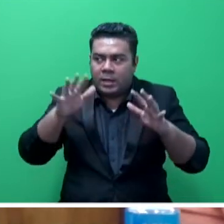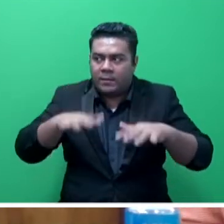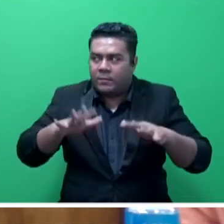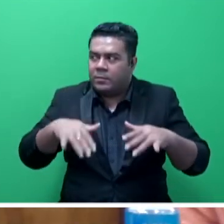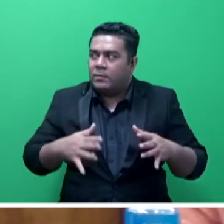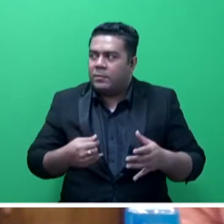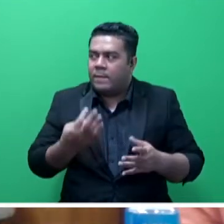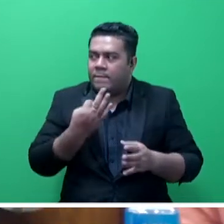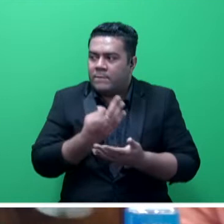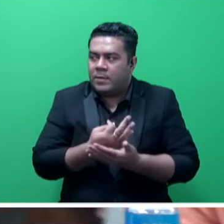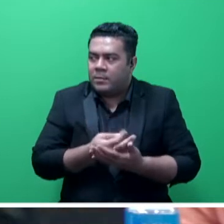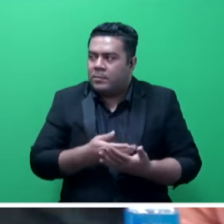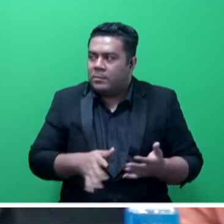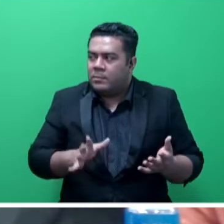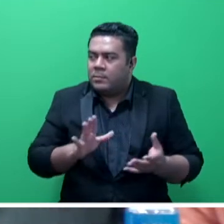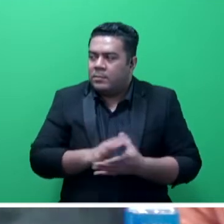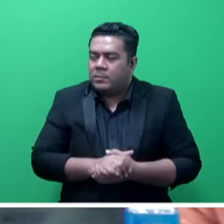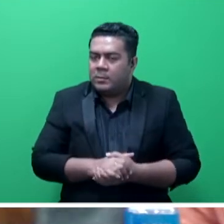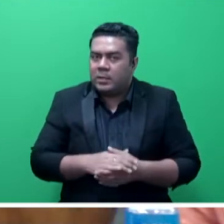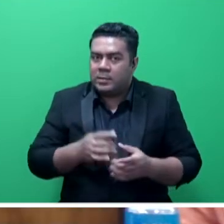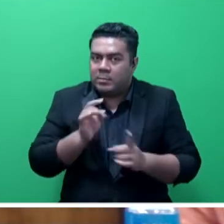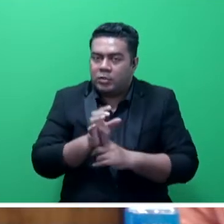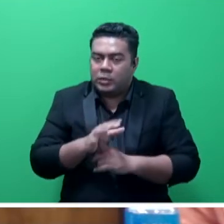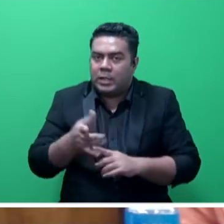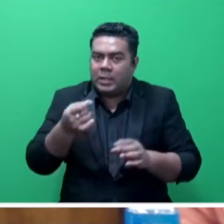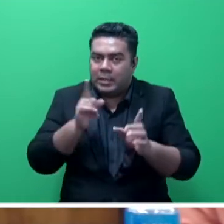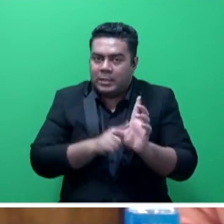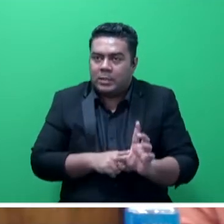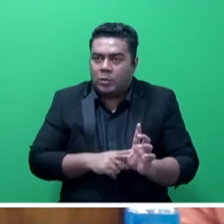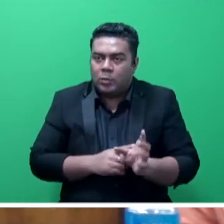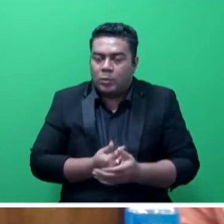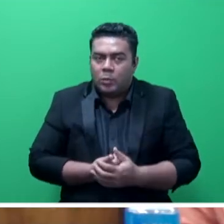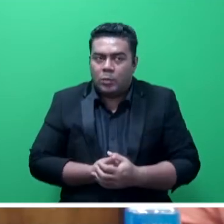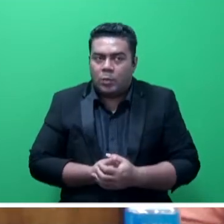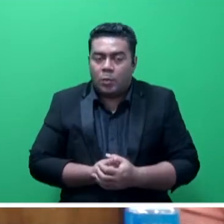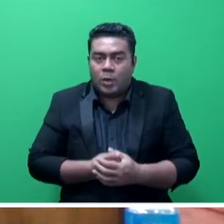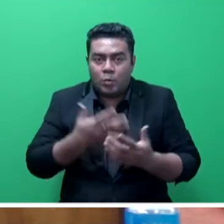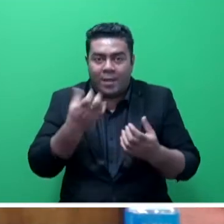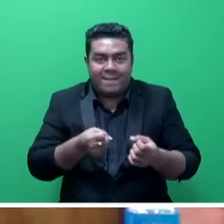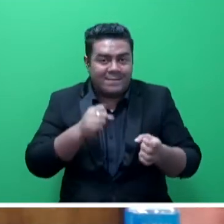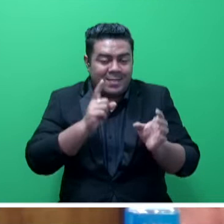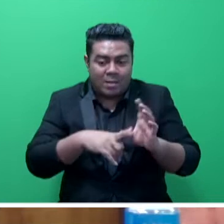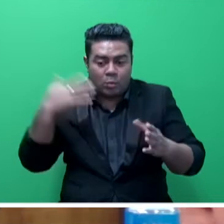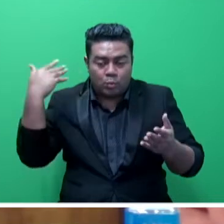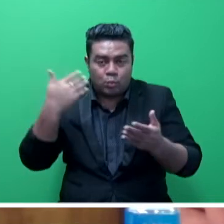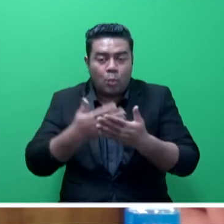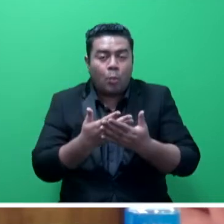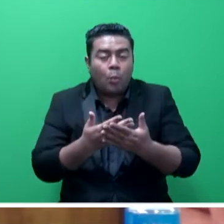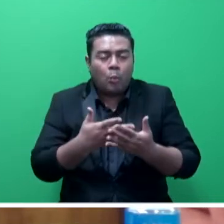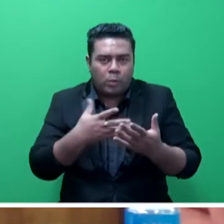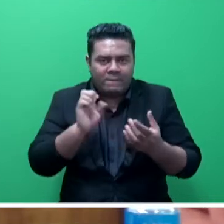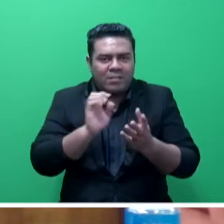have occurred, especially during La Nina years. But on the other hand, when you have an El Nino year, this is normally associated with